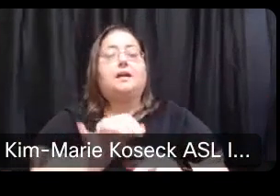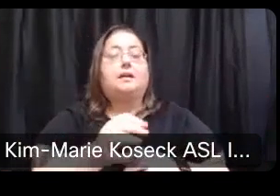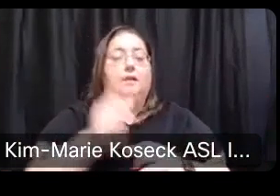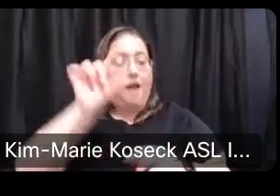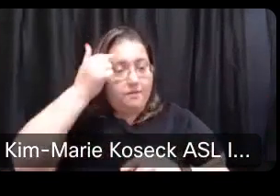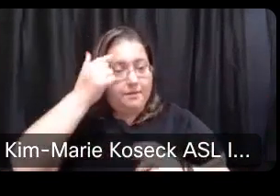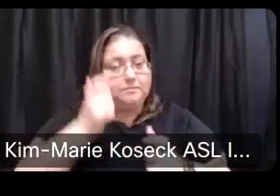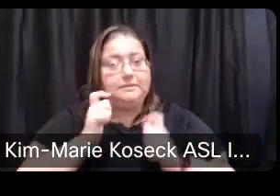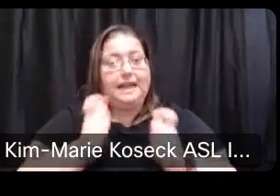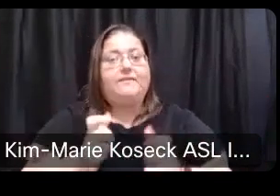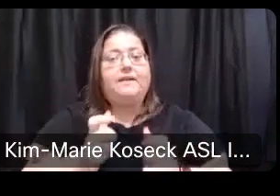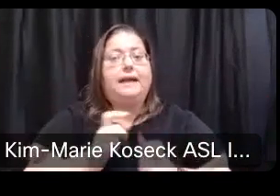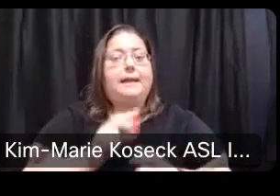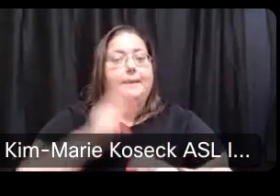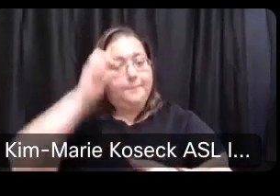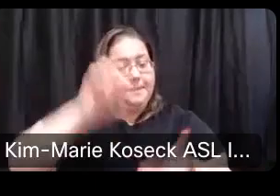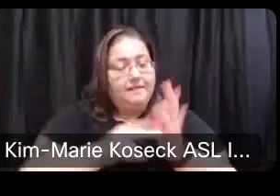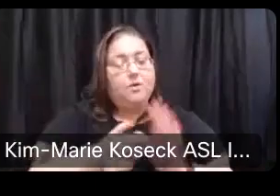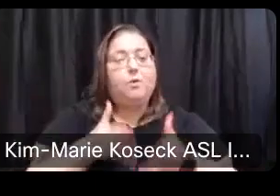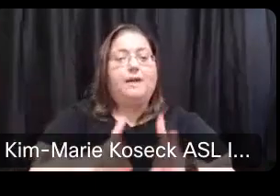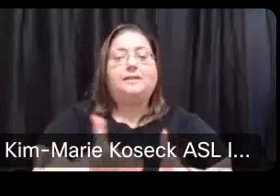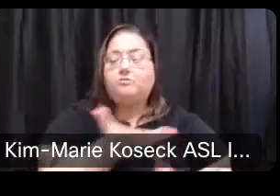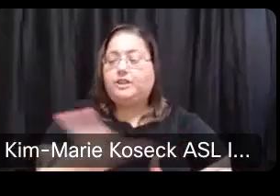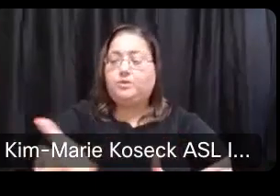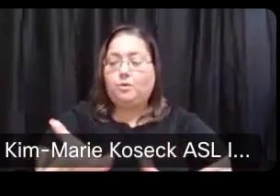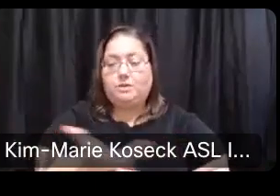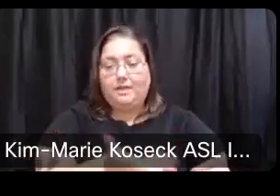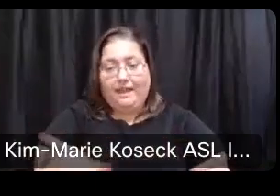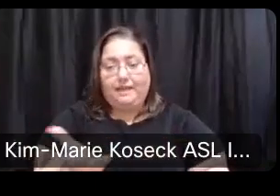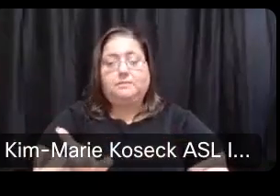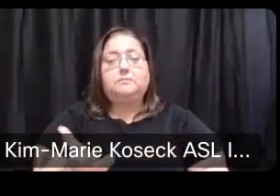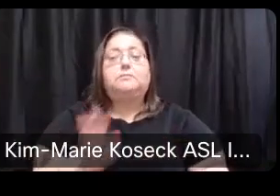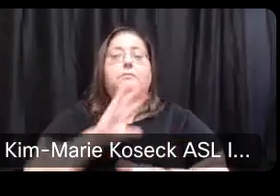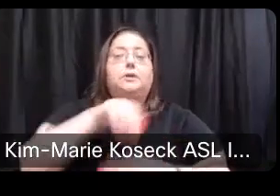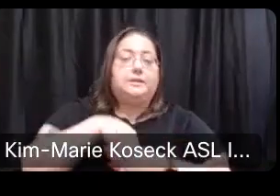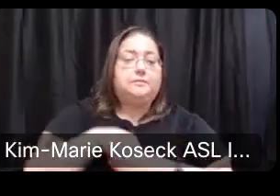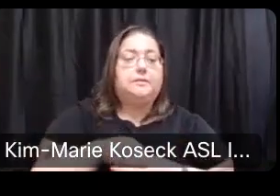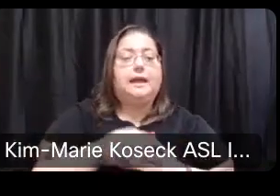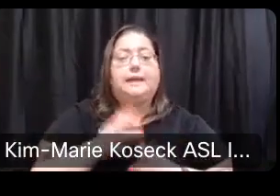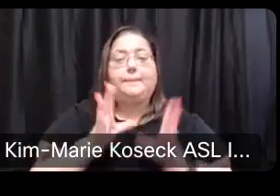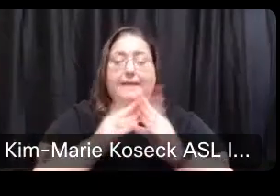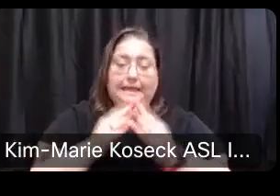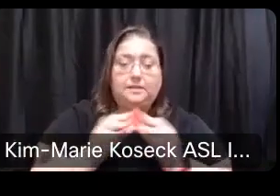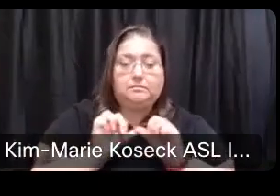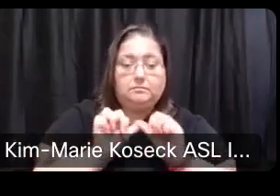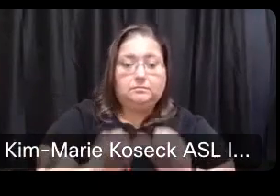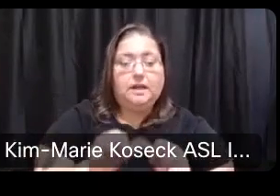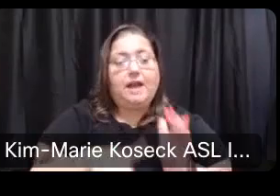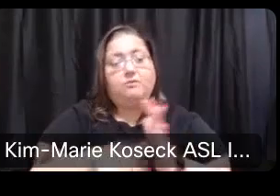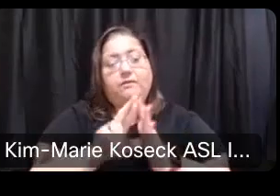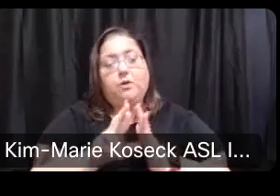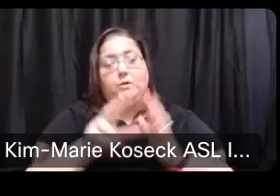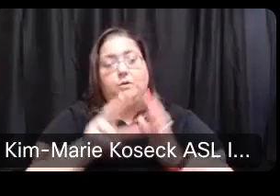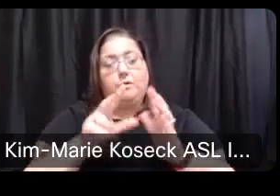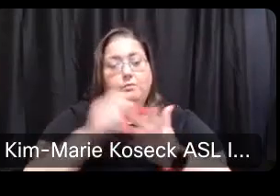meaningful ways by sharing resource materials, participating in steering committee meetings, and reviewing both the projects